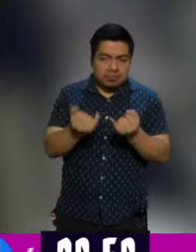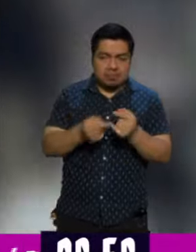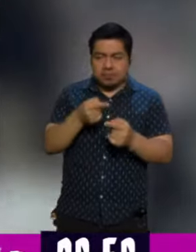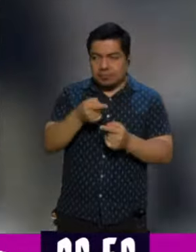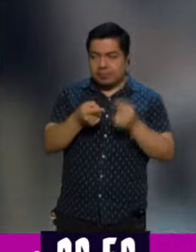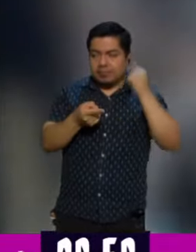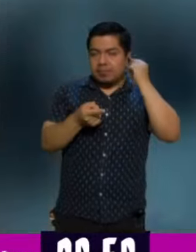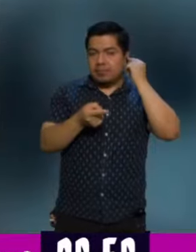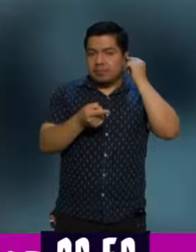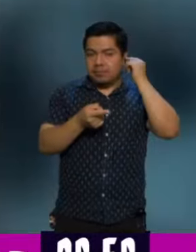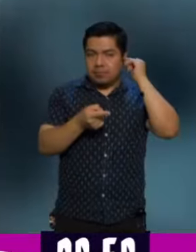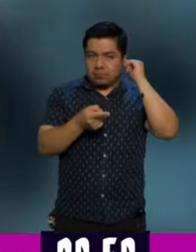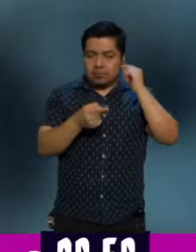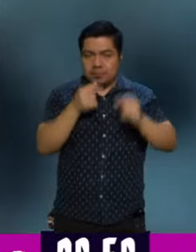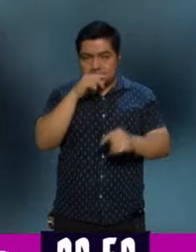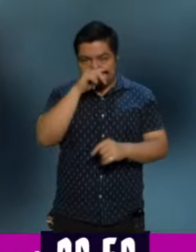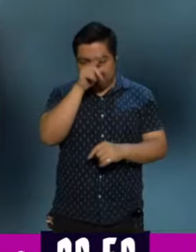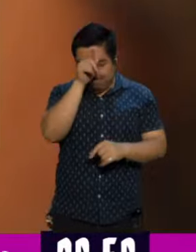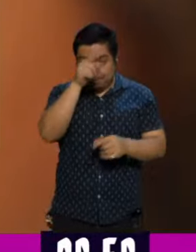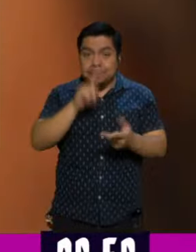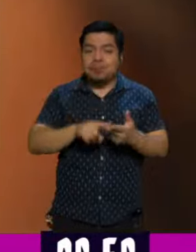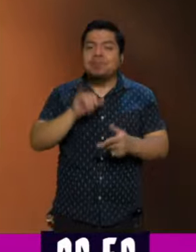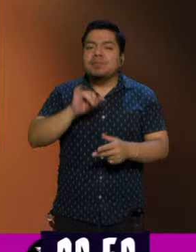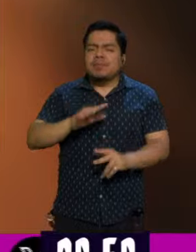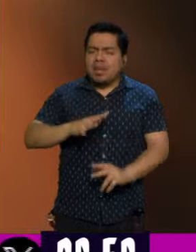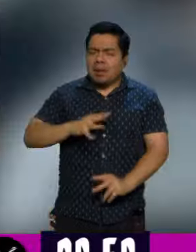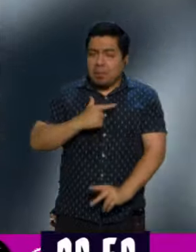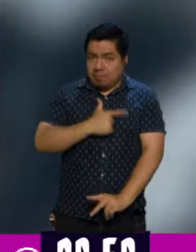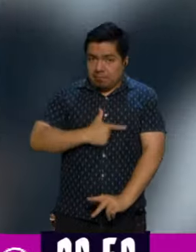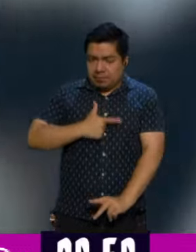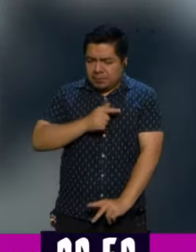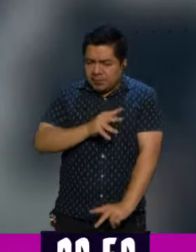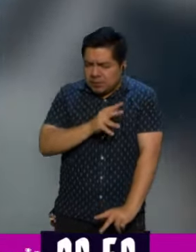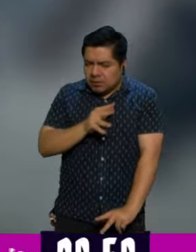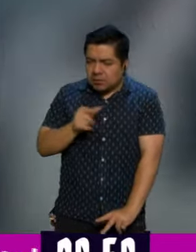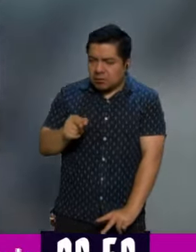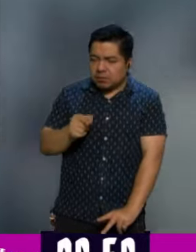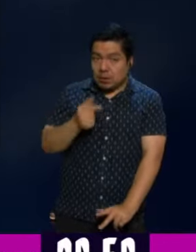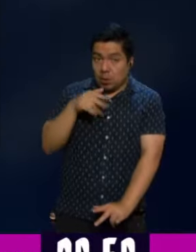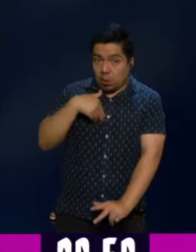that really amazed me, which I didn't know a lot about, was